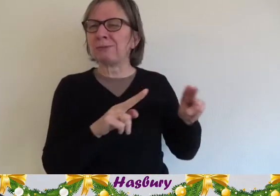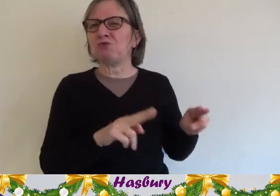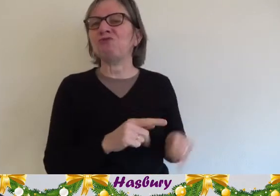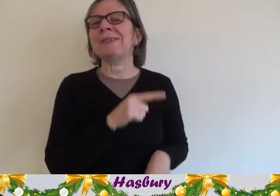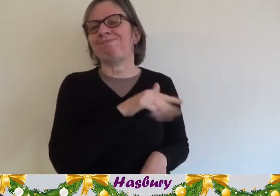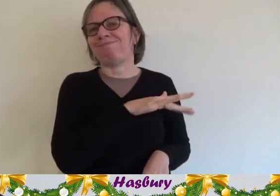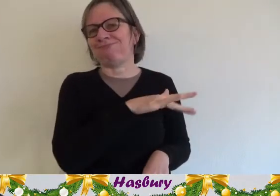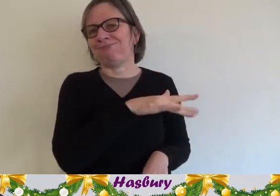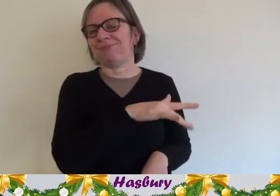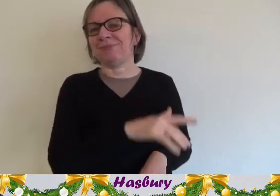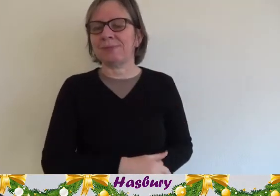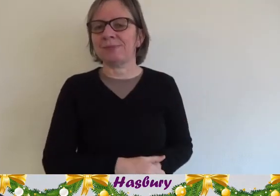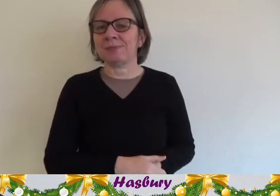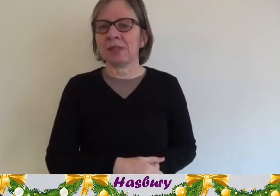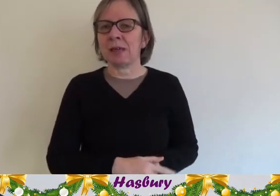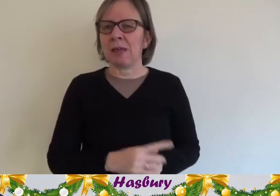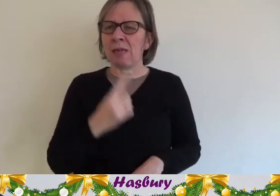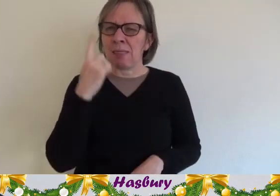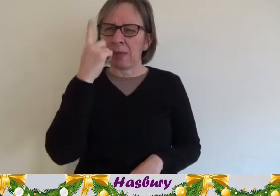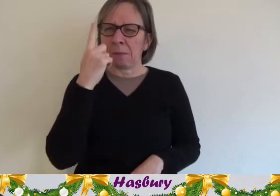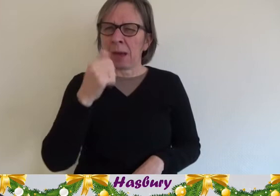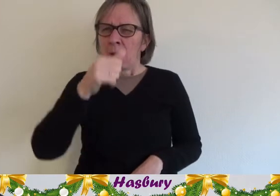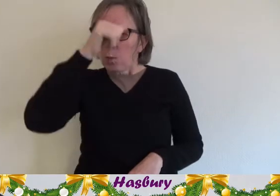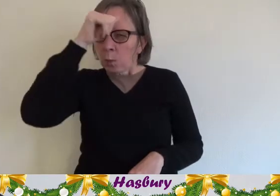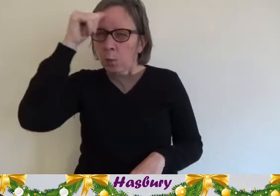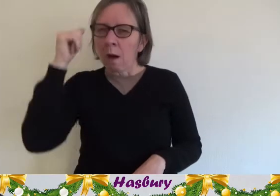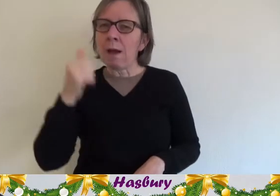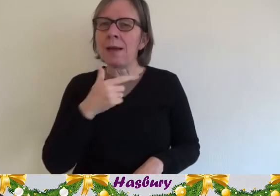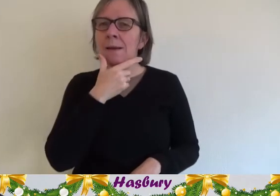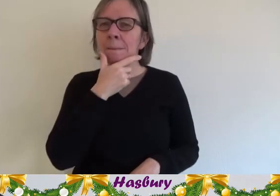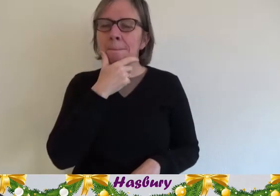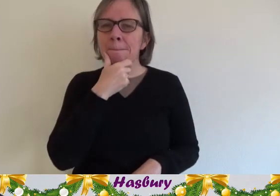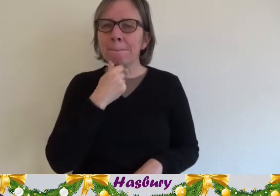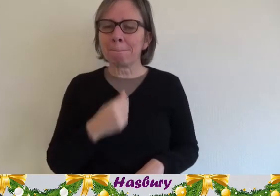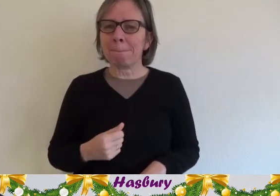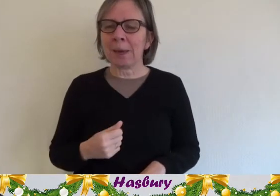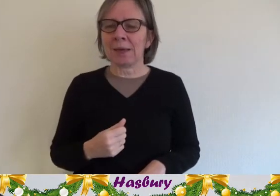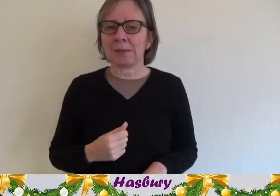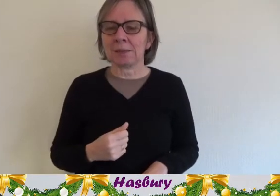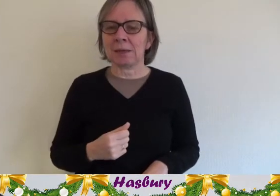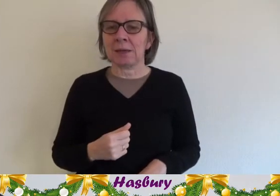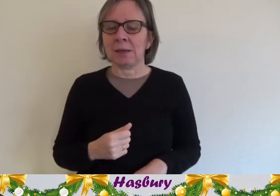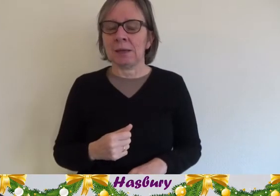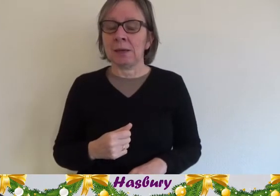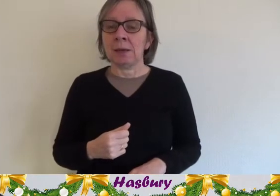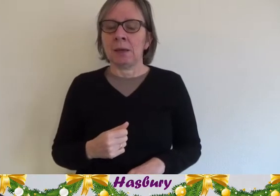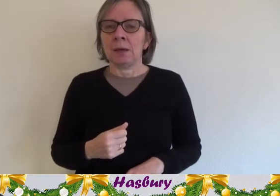here. And we're thinking about the wise men. Of course, it was